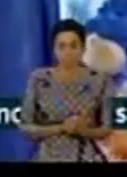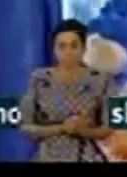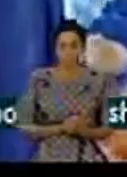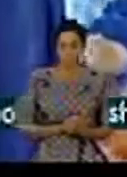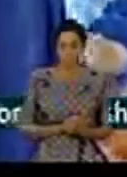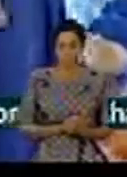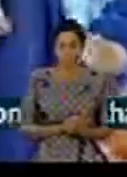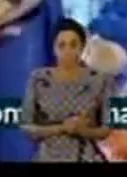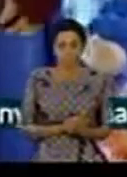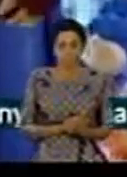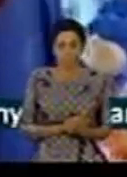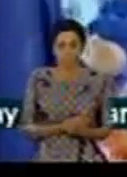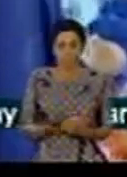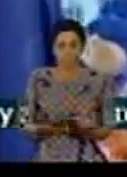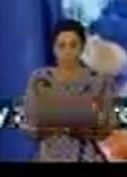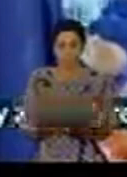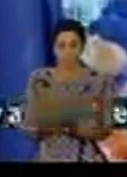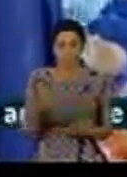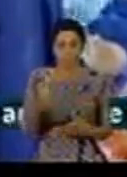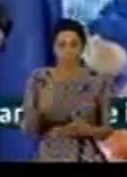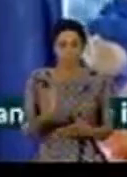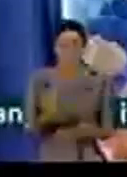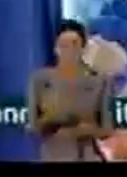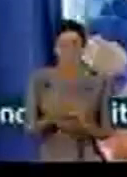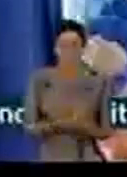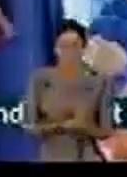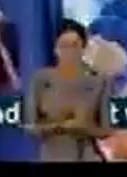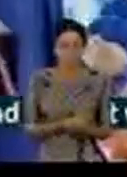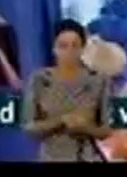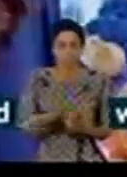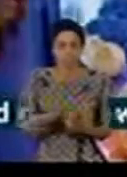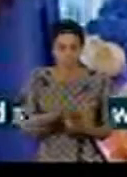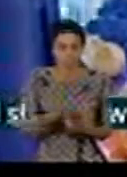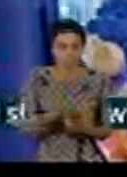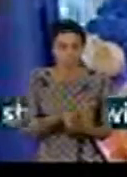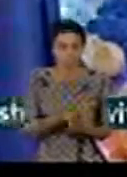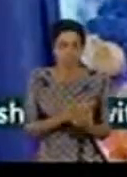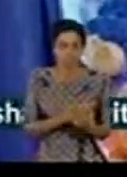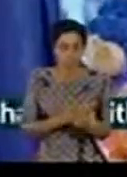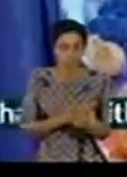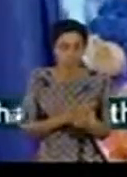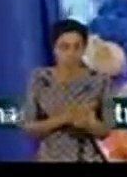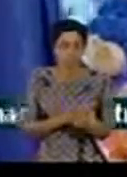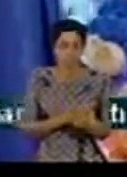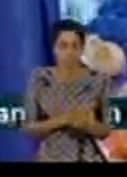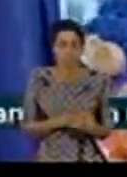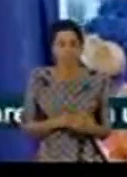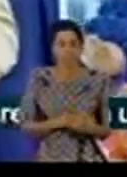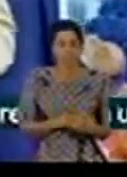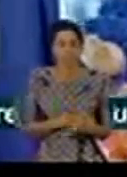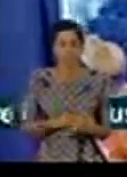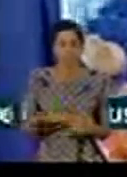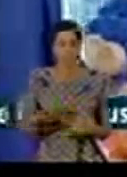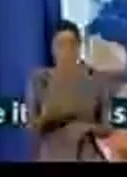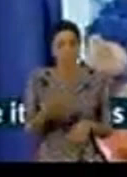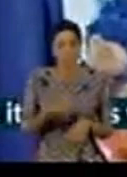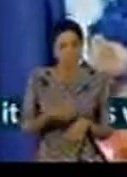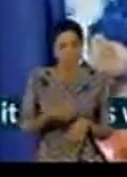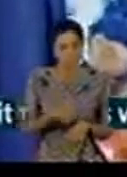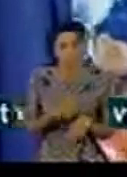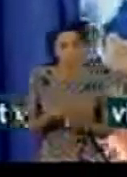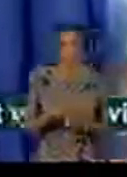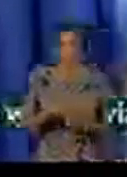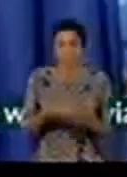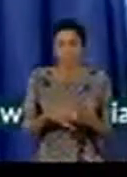like this. Whenever I'm coming out, I will carry broom or stick in order to fight this bat. I could not catch it. Finally, I learned